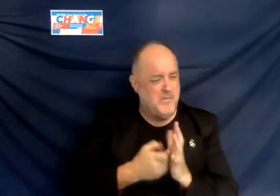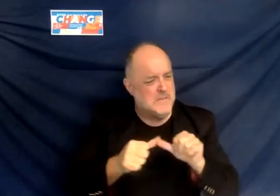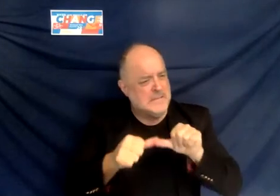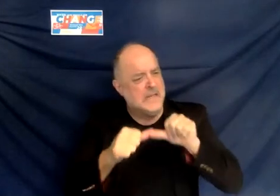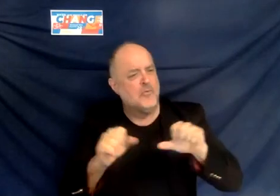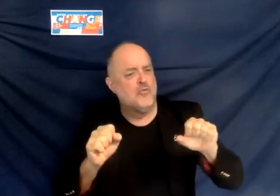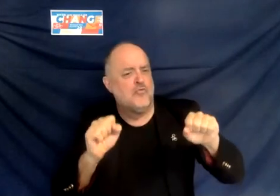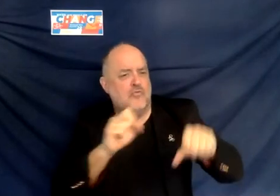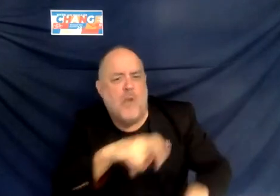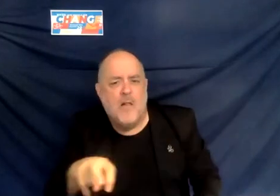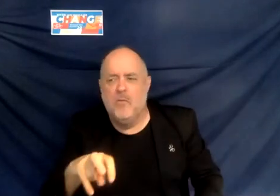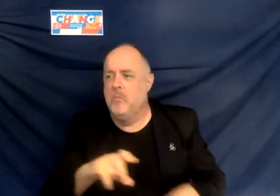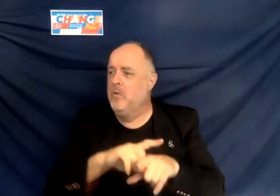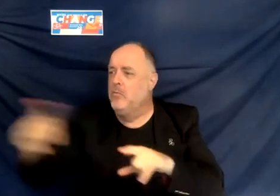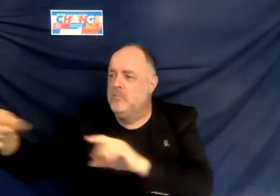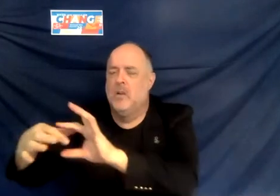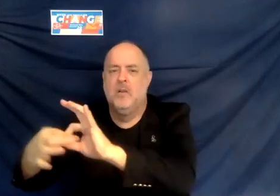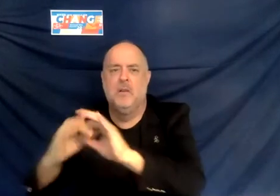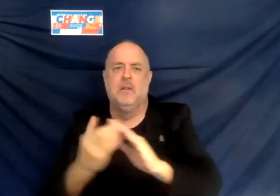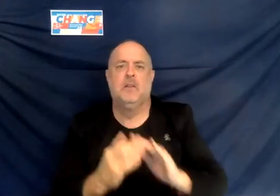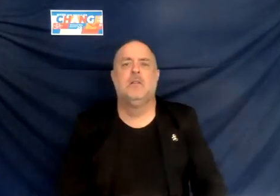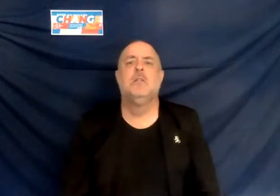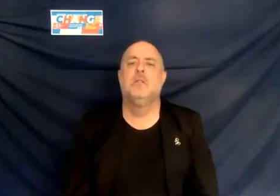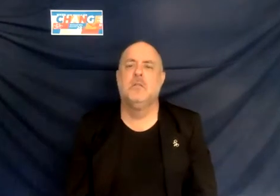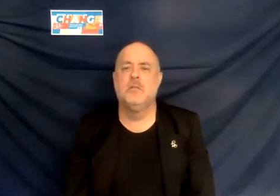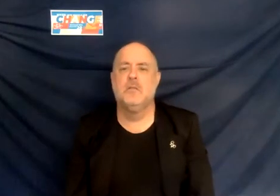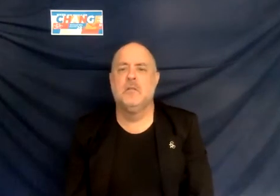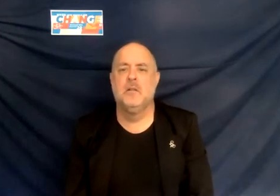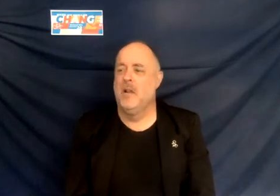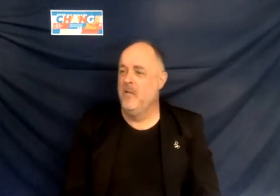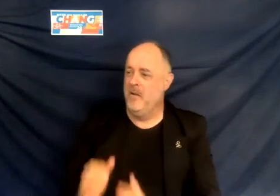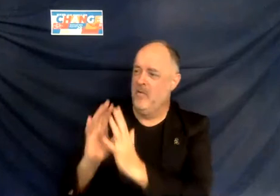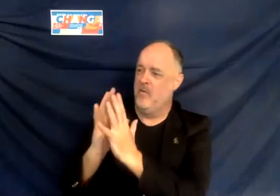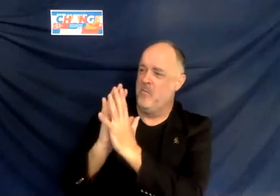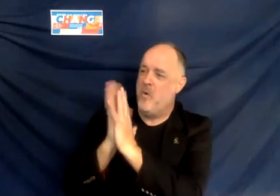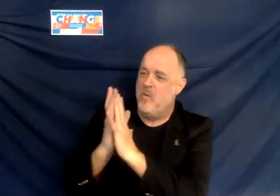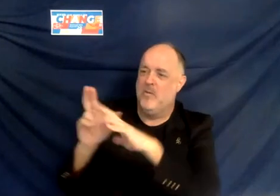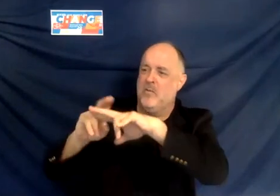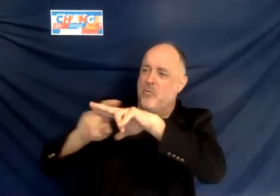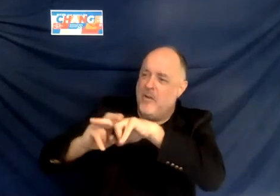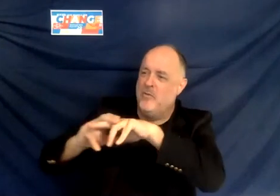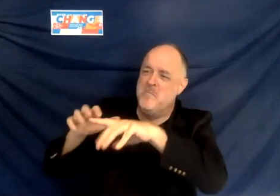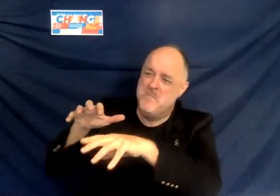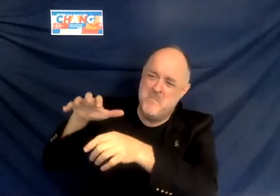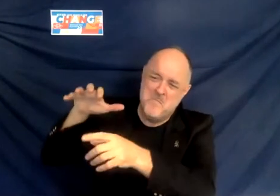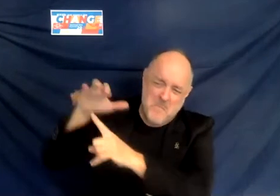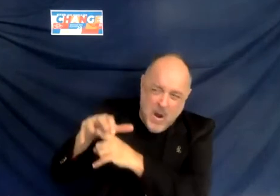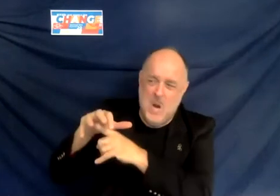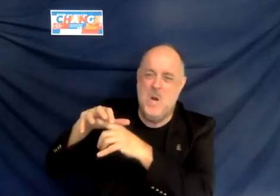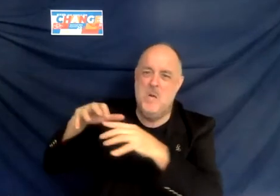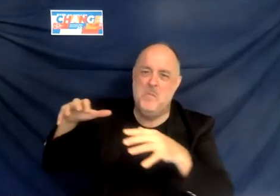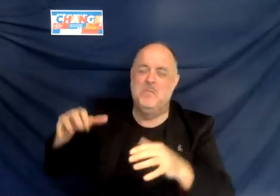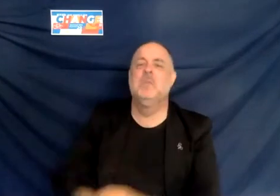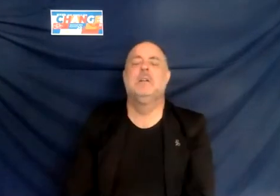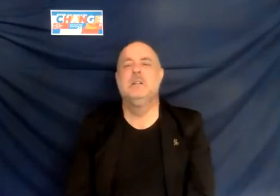between the cities in the Randstad. Because not only are the motorways packed, the trains are packed too. And so,